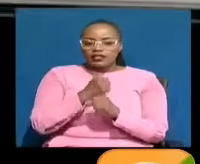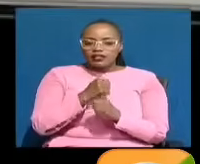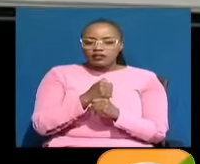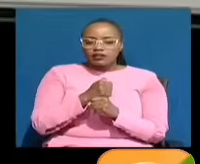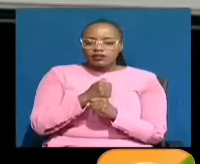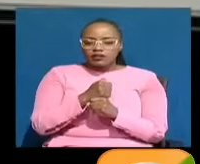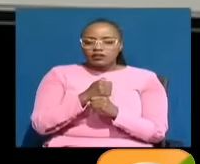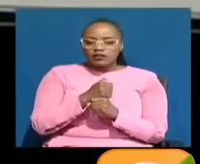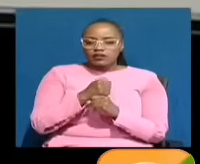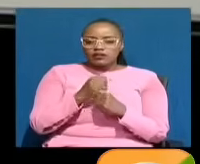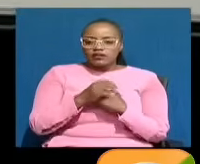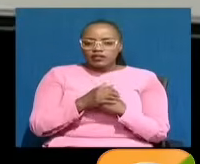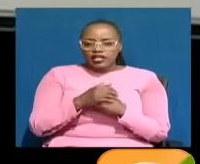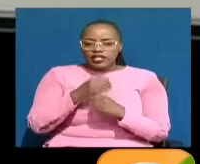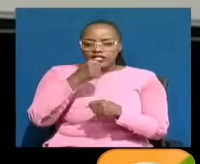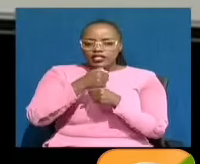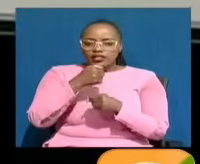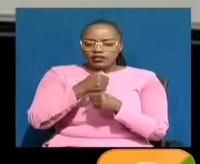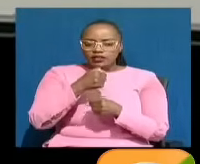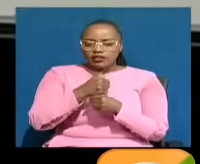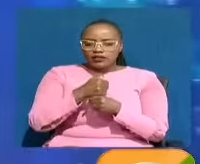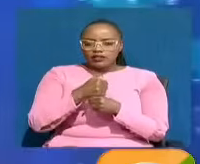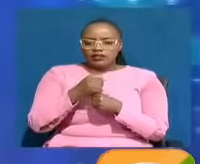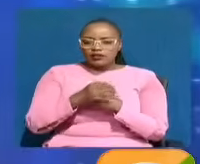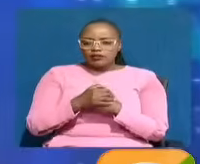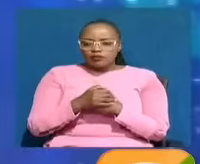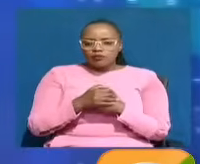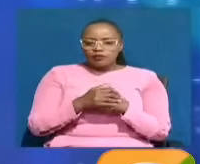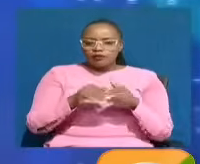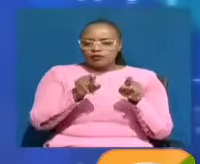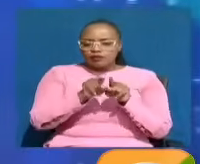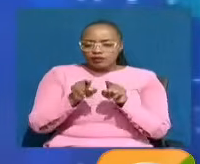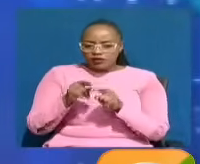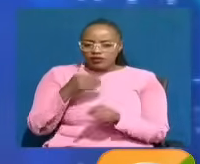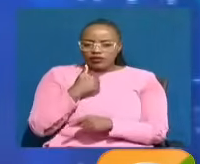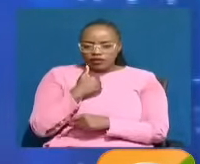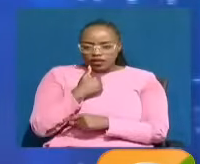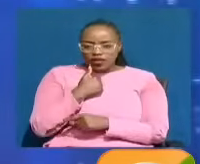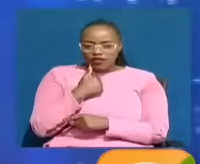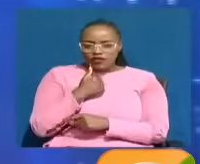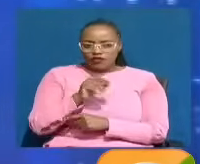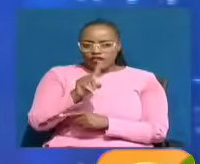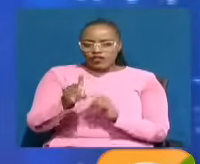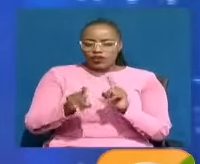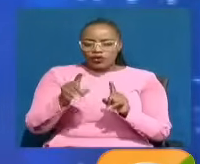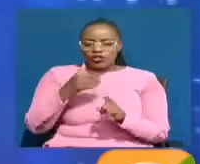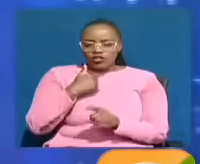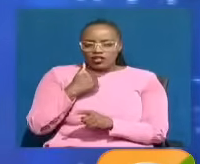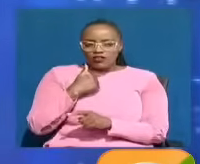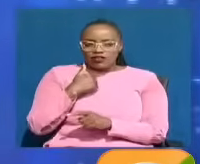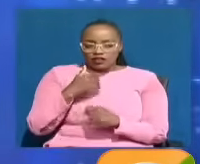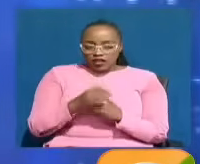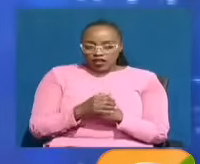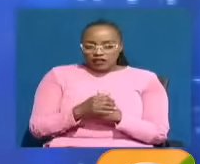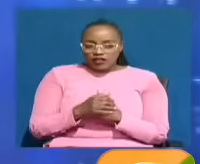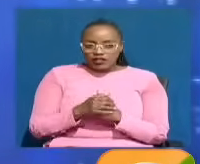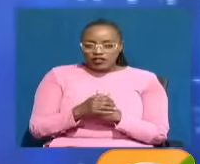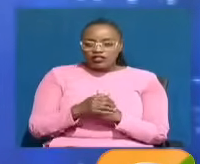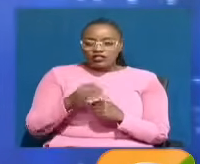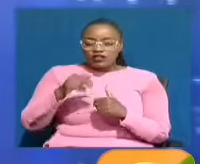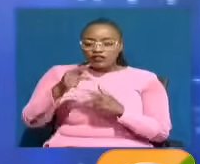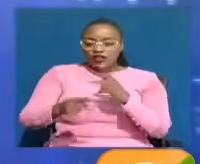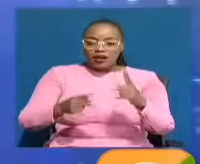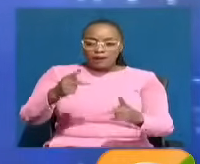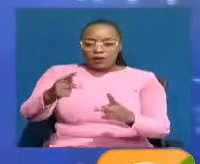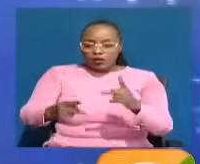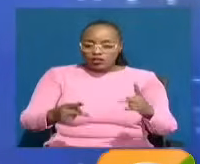from ODM from and UDA. ODM and UDA. Yeah. So ODM and UDA have given their proportions of monies to both the